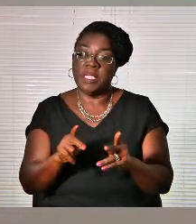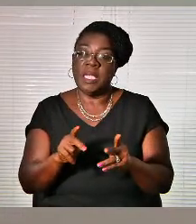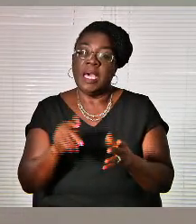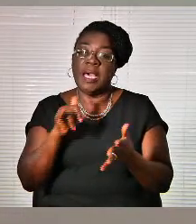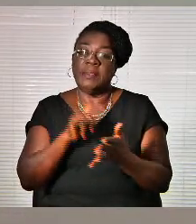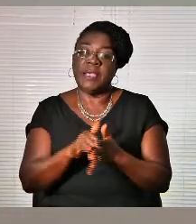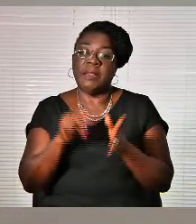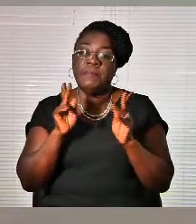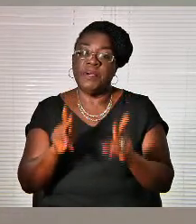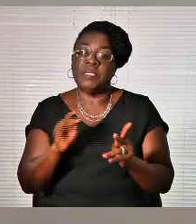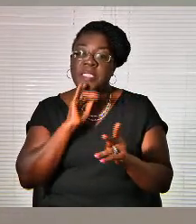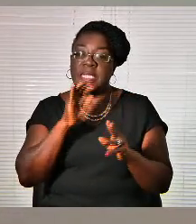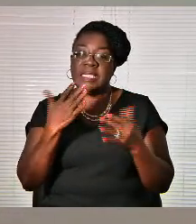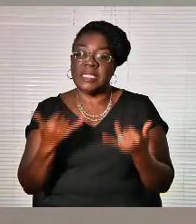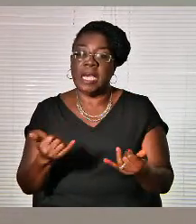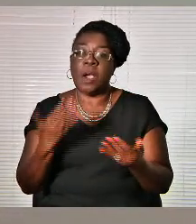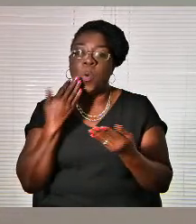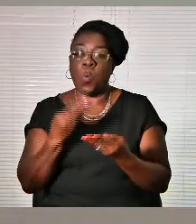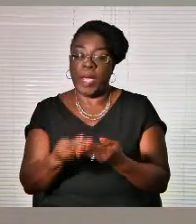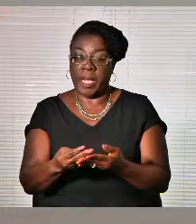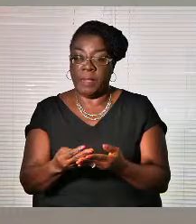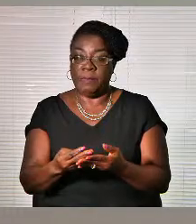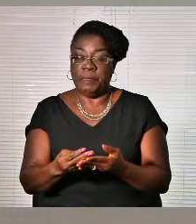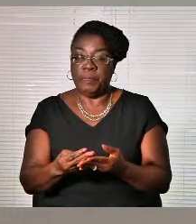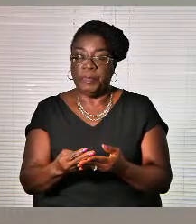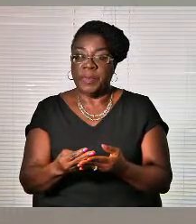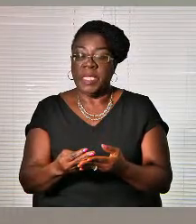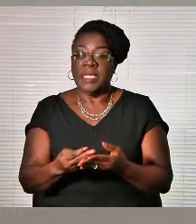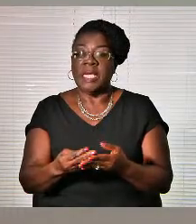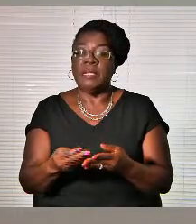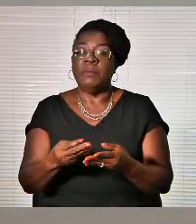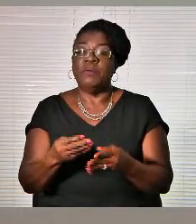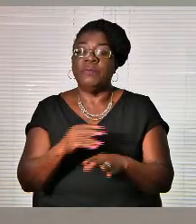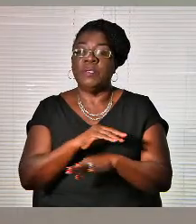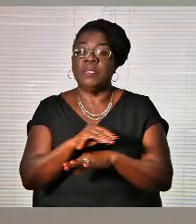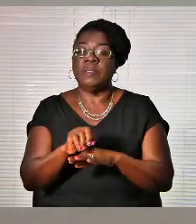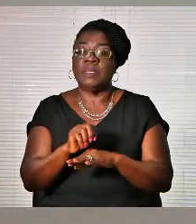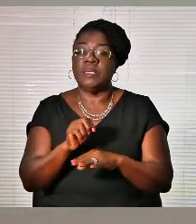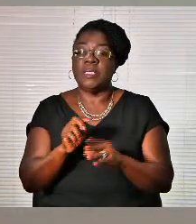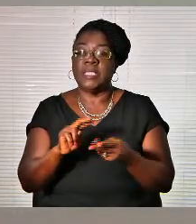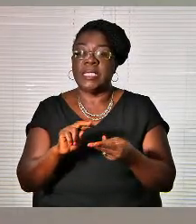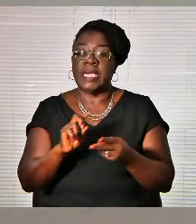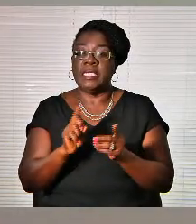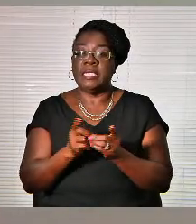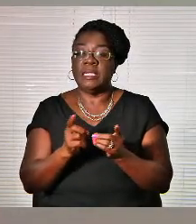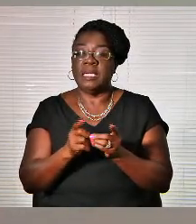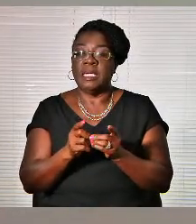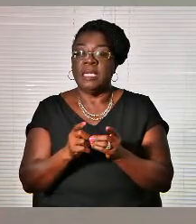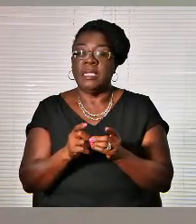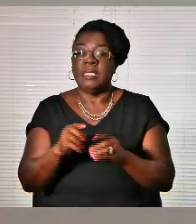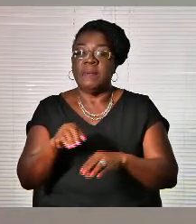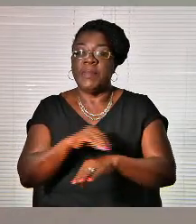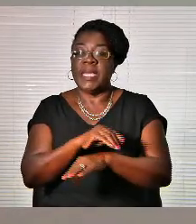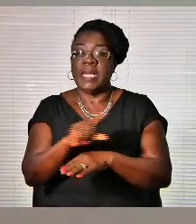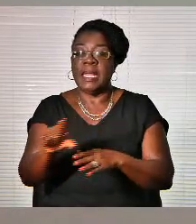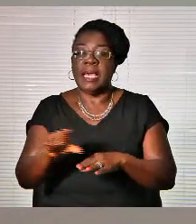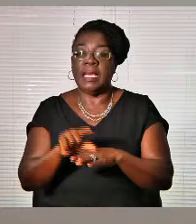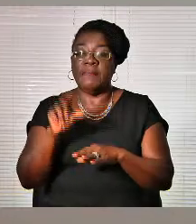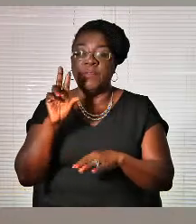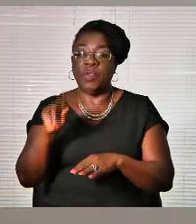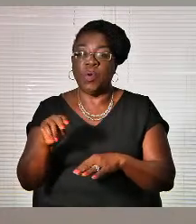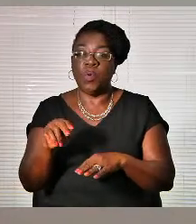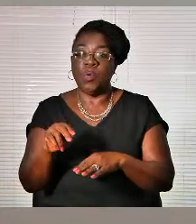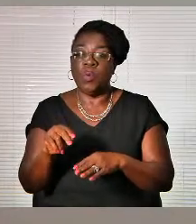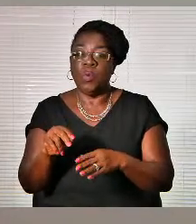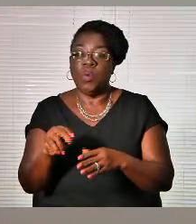recovered. And I will then move to mainland. To date, mainland has no reported cases of